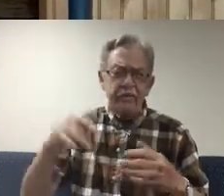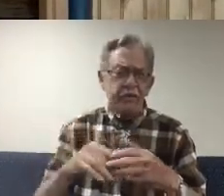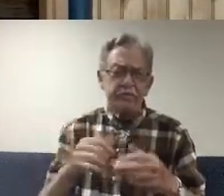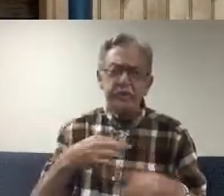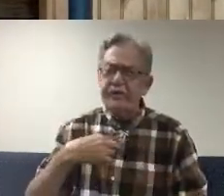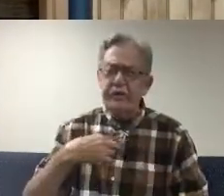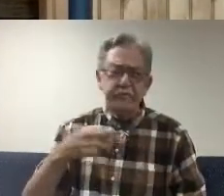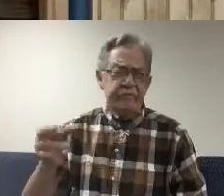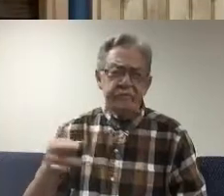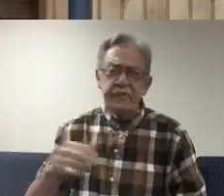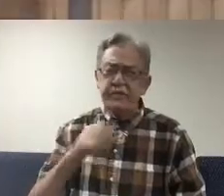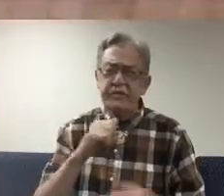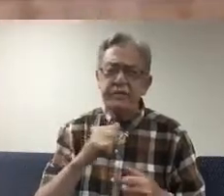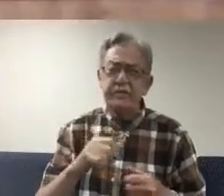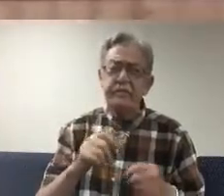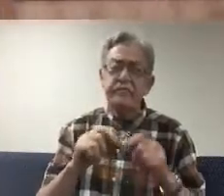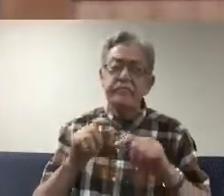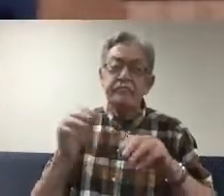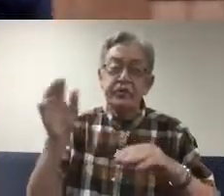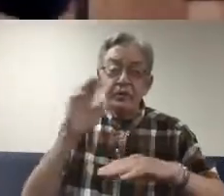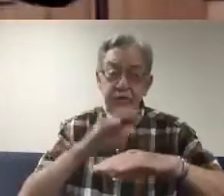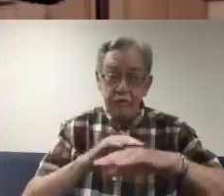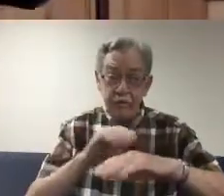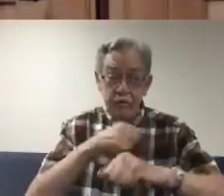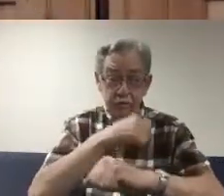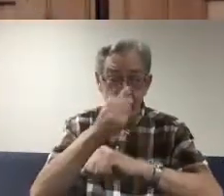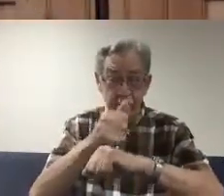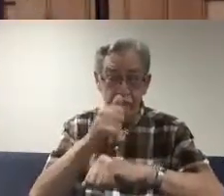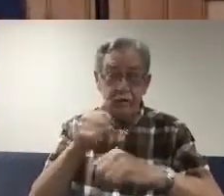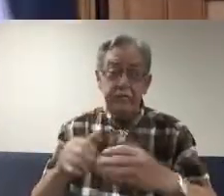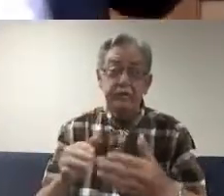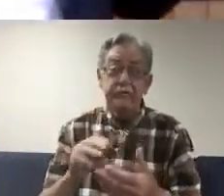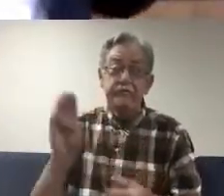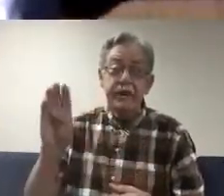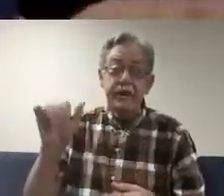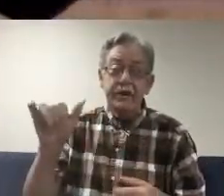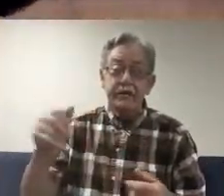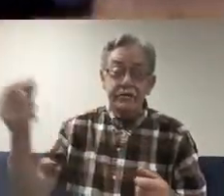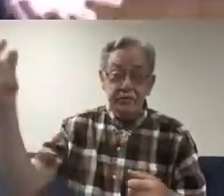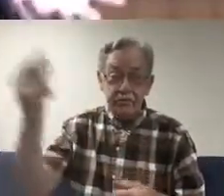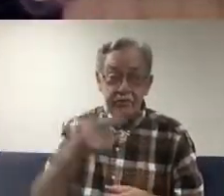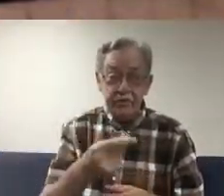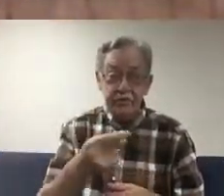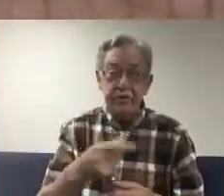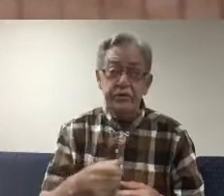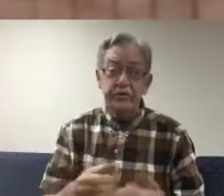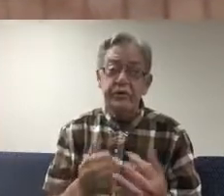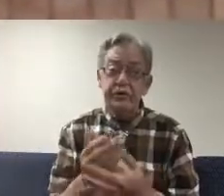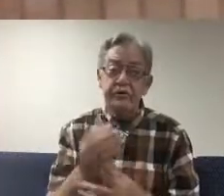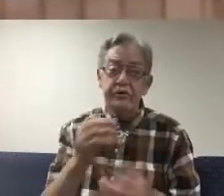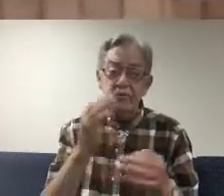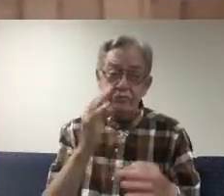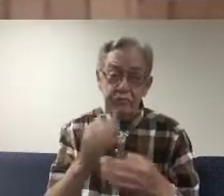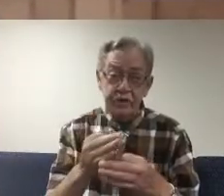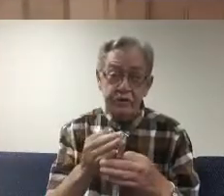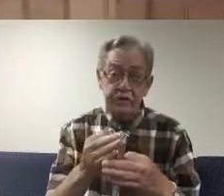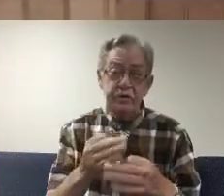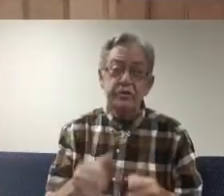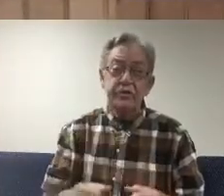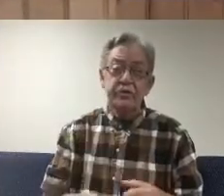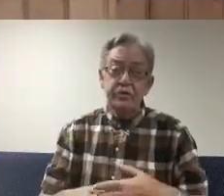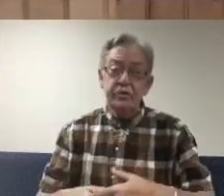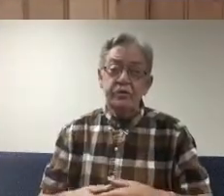in our trespasses and sins. That's the world that the culture that is headed all in one direction, led by the